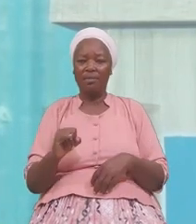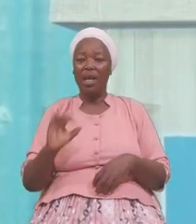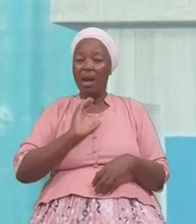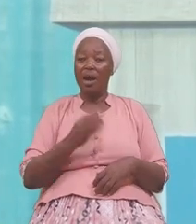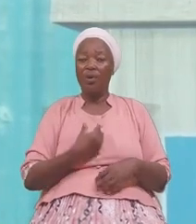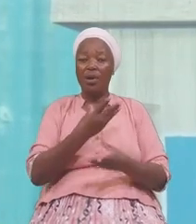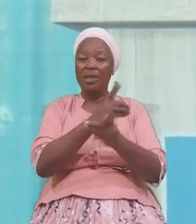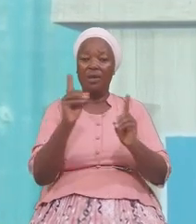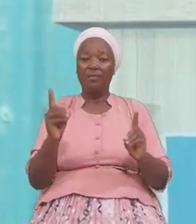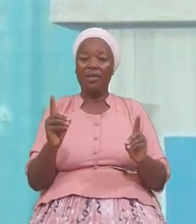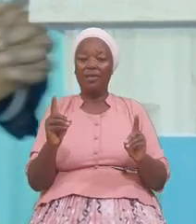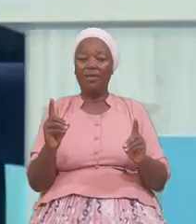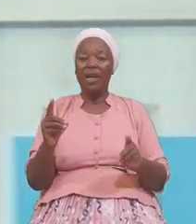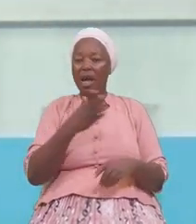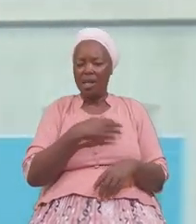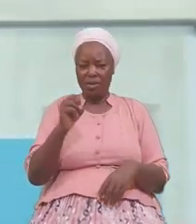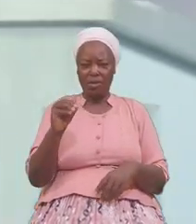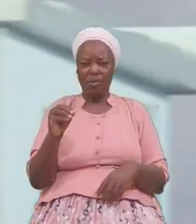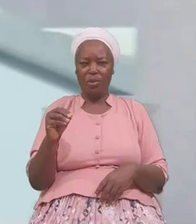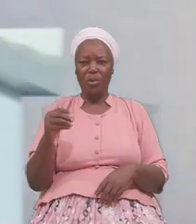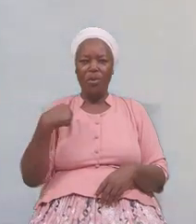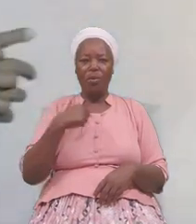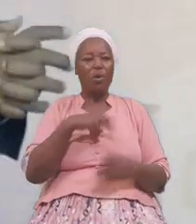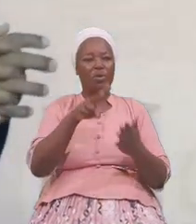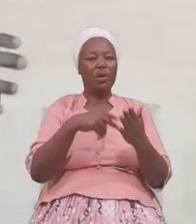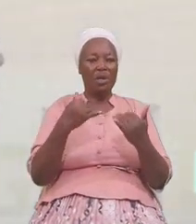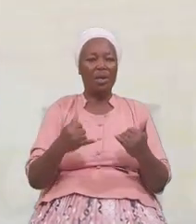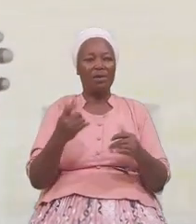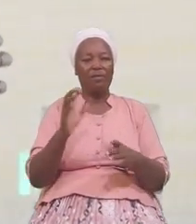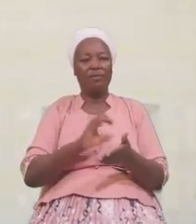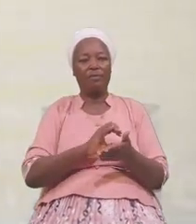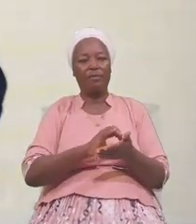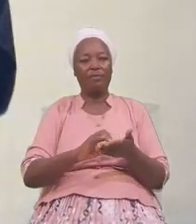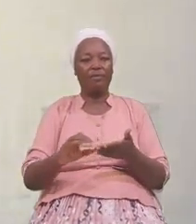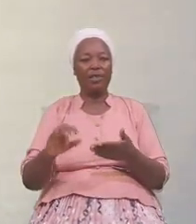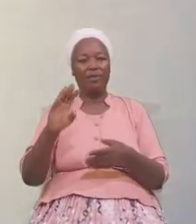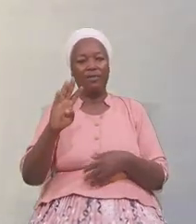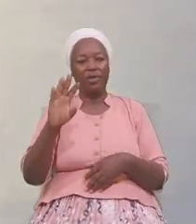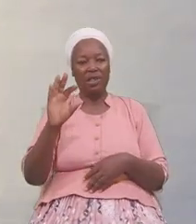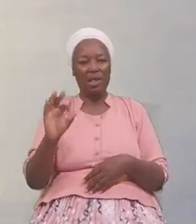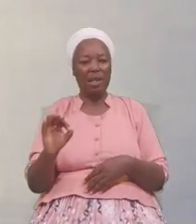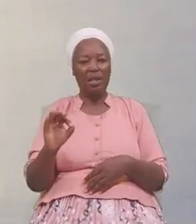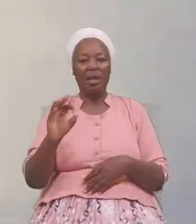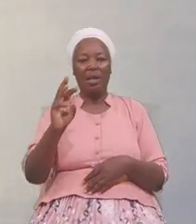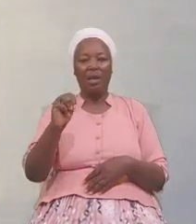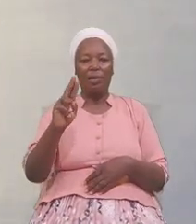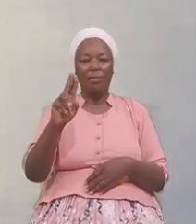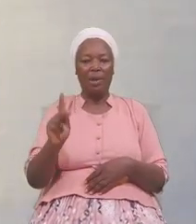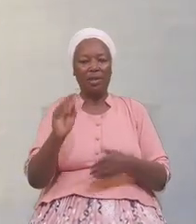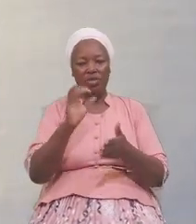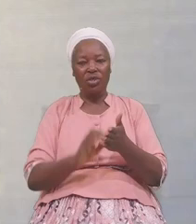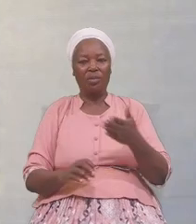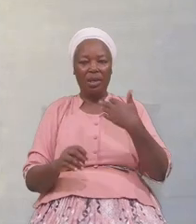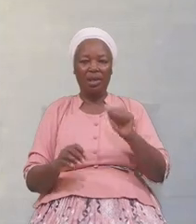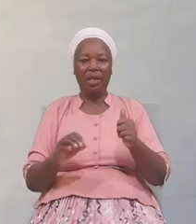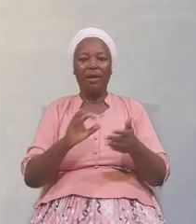our deliverance. And so we read now from verse 49, Mark 10,